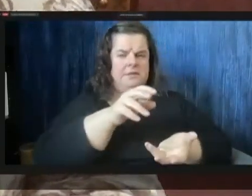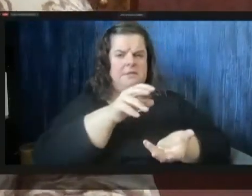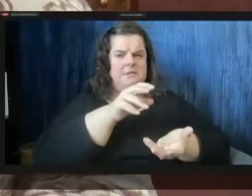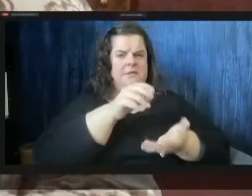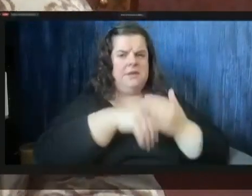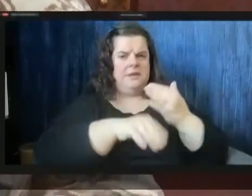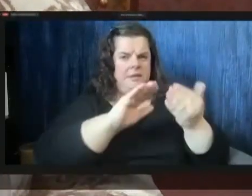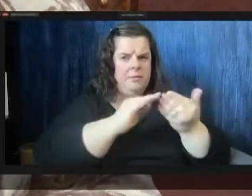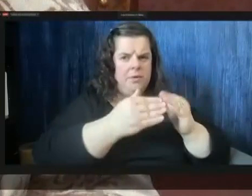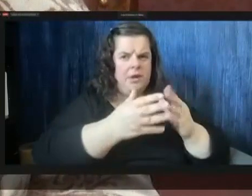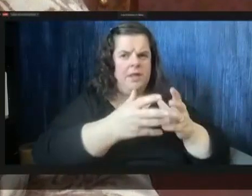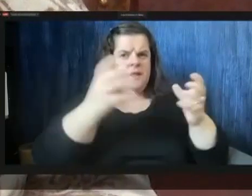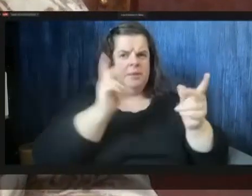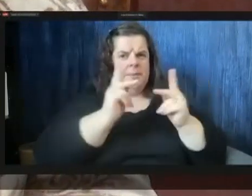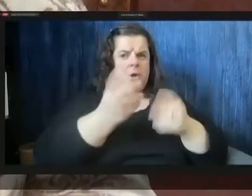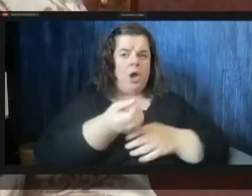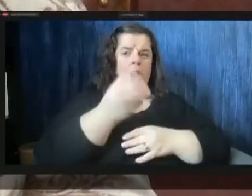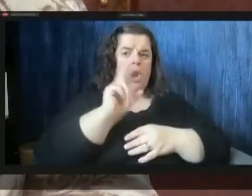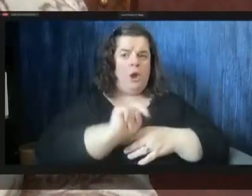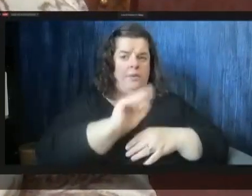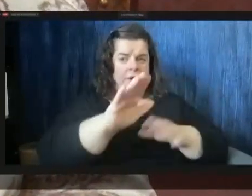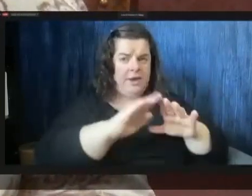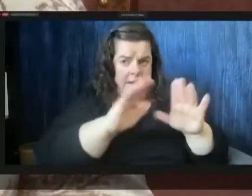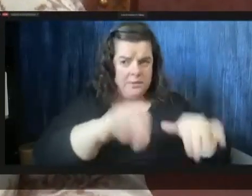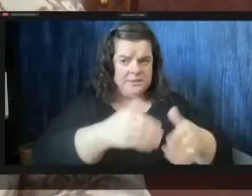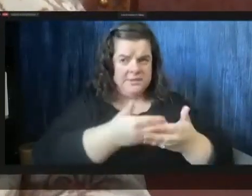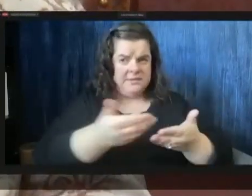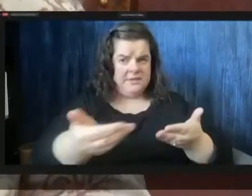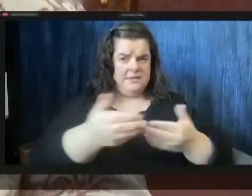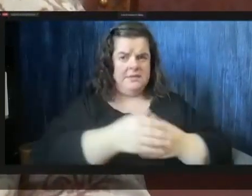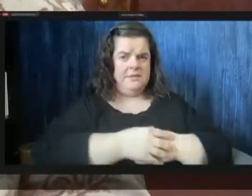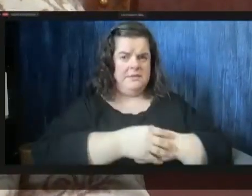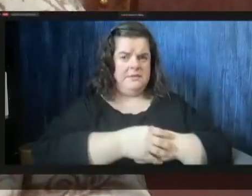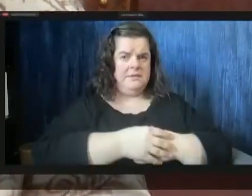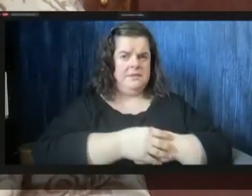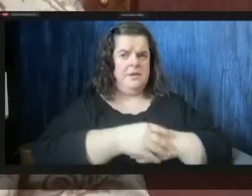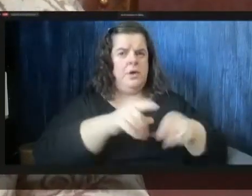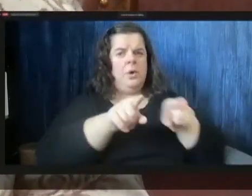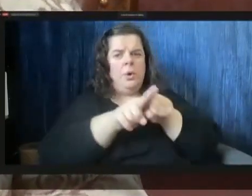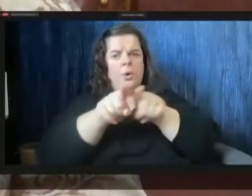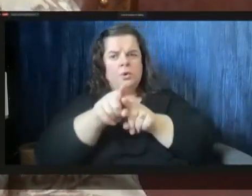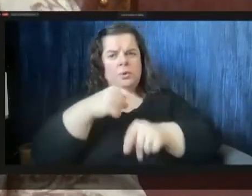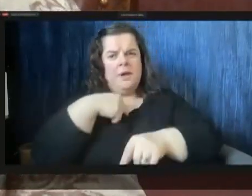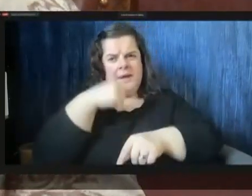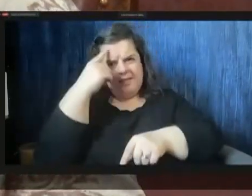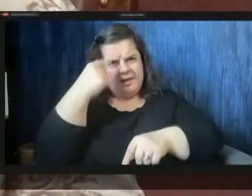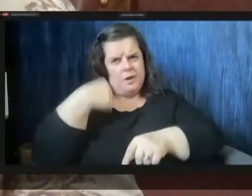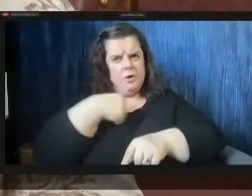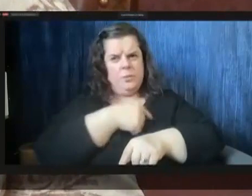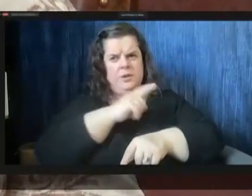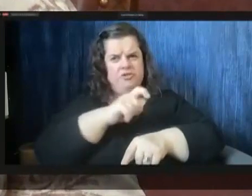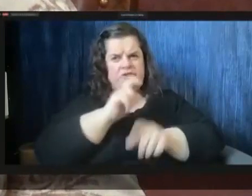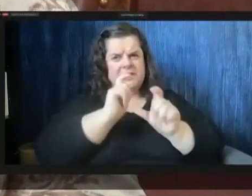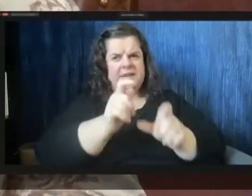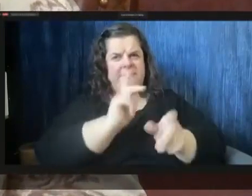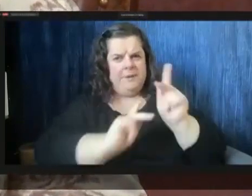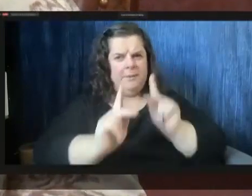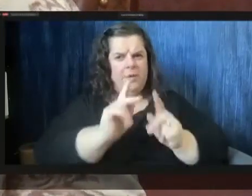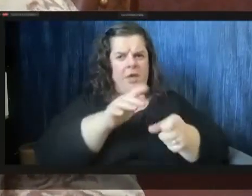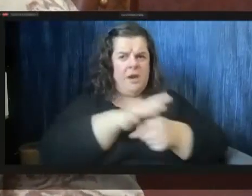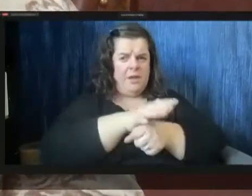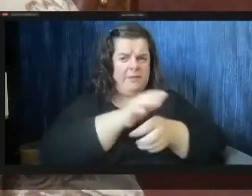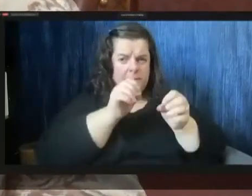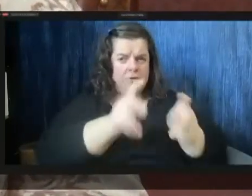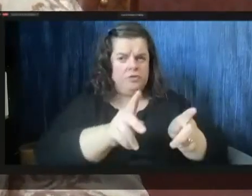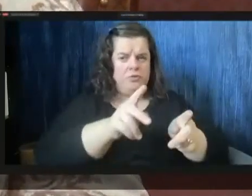there's a lot of people who own their houses and things like that. I also think that we should give people enough opportunity to